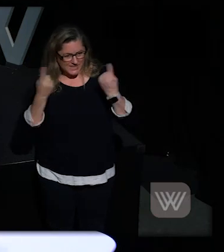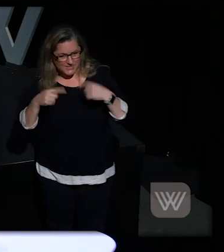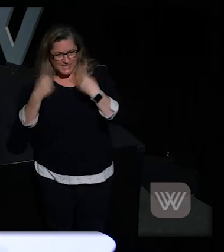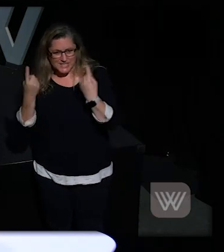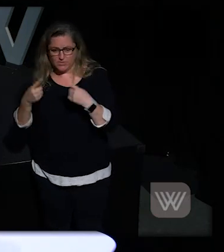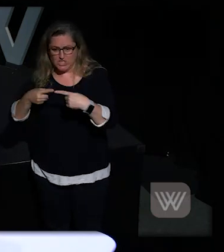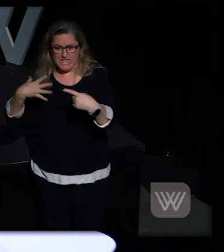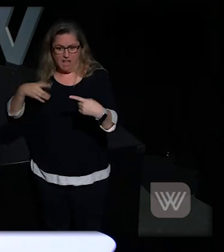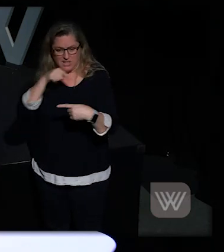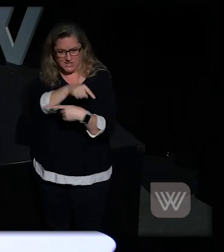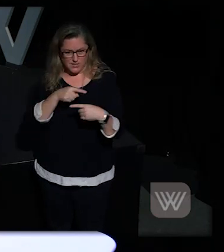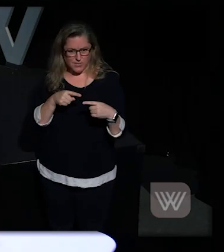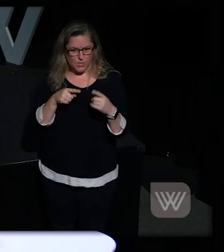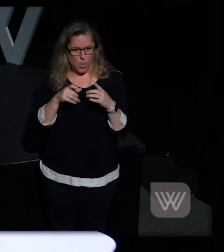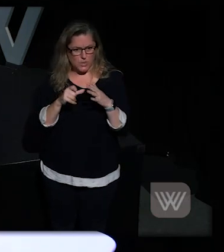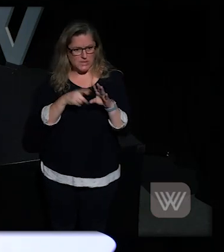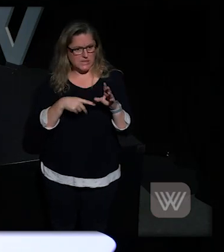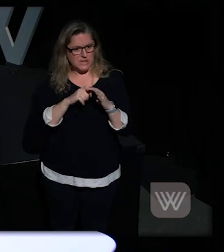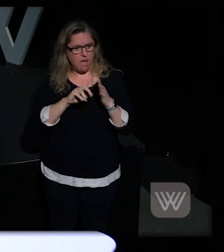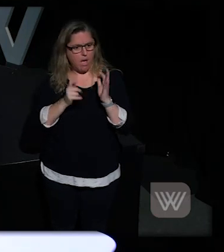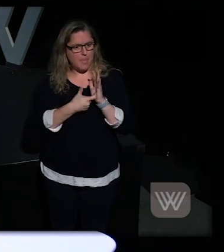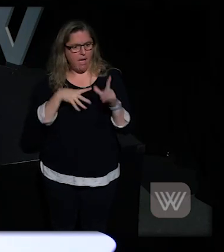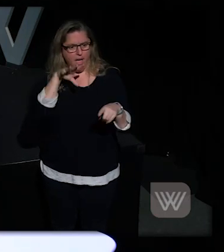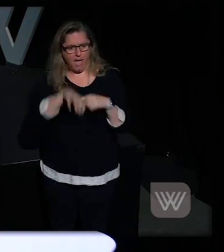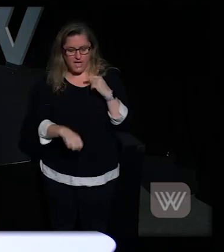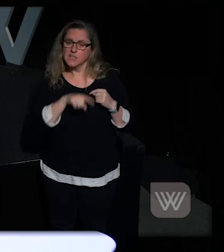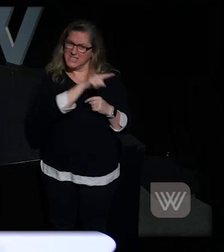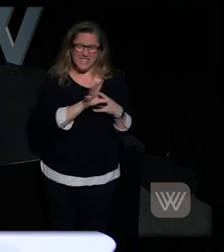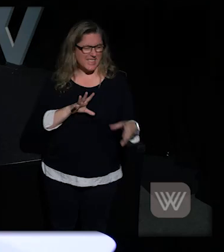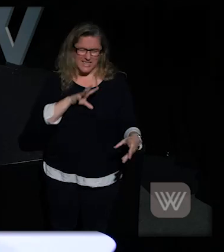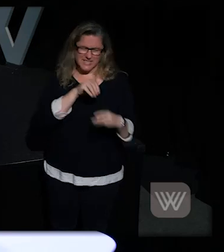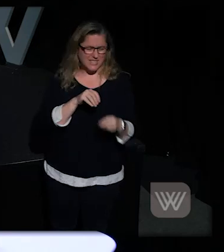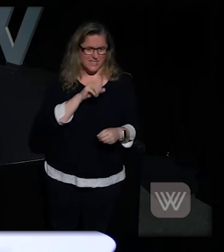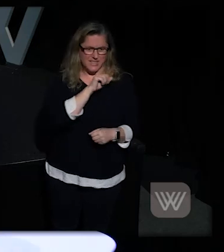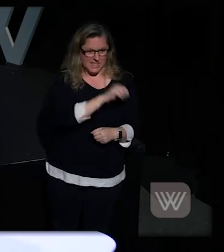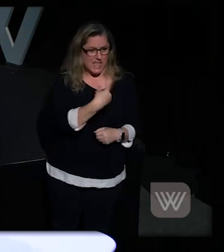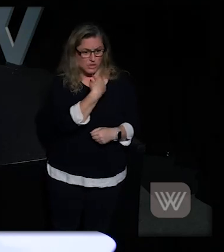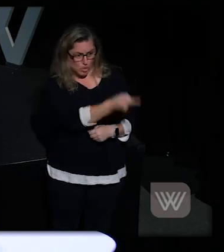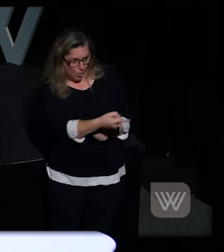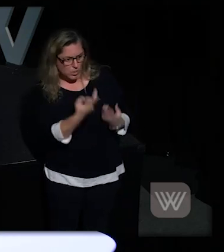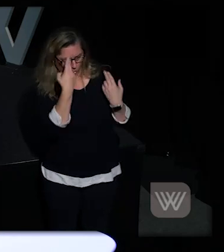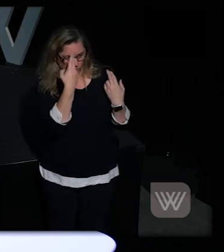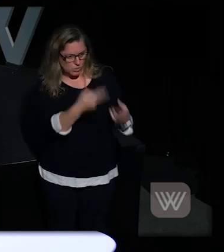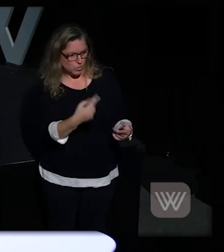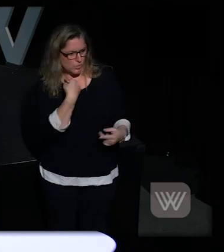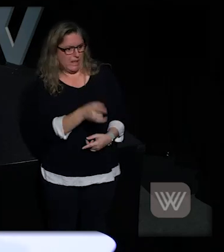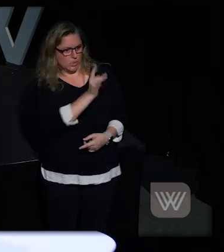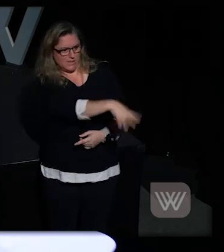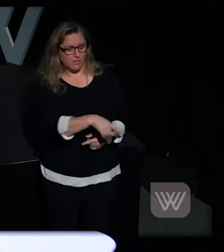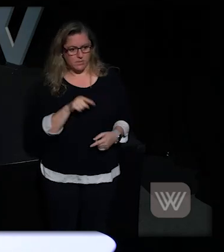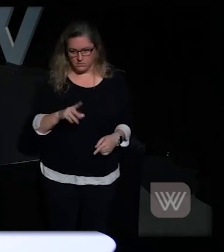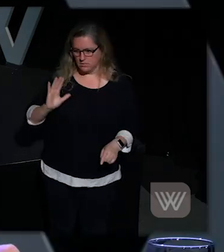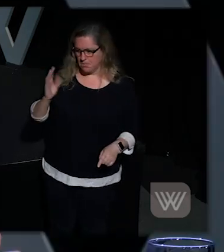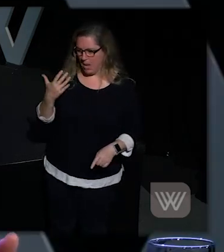to, you'd have to say that it was a contributing factor to her death. Like, they told her to do it and she did it. And